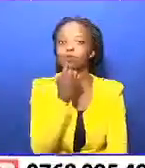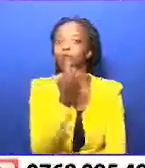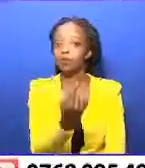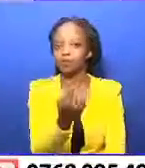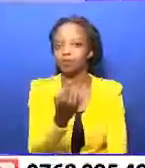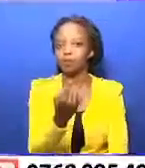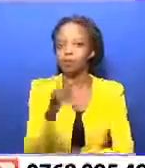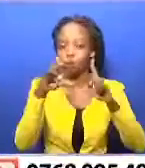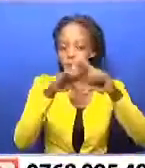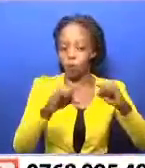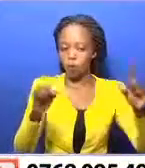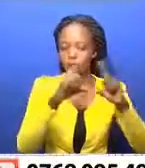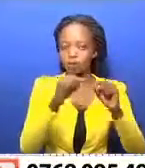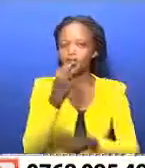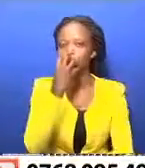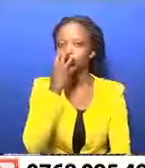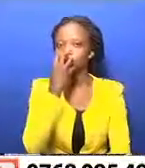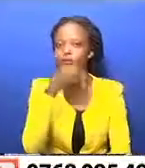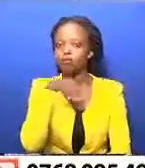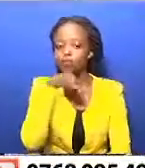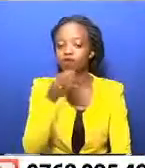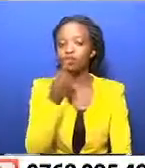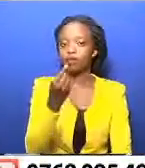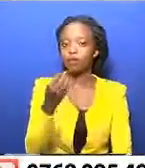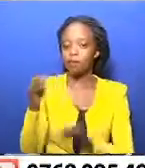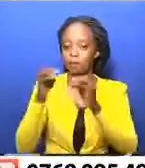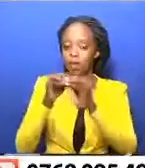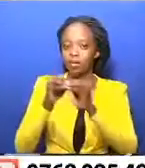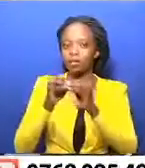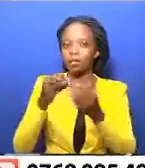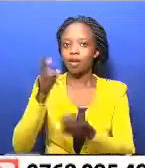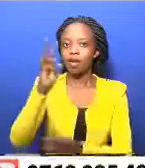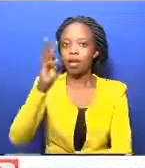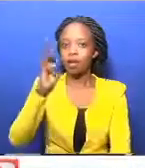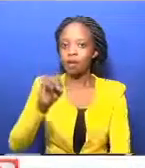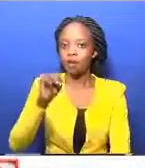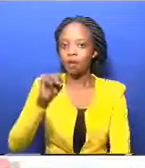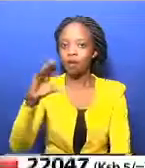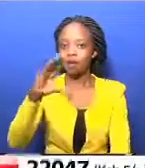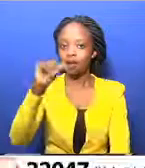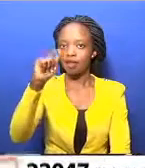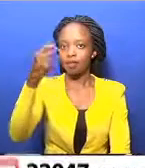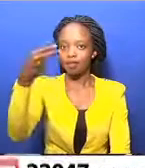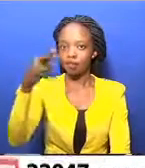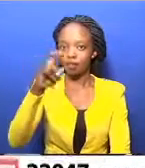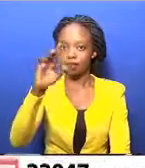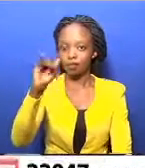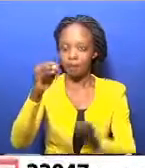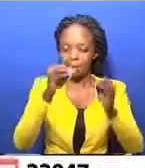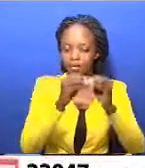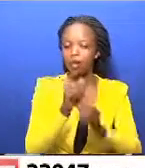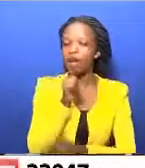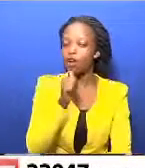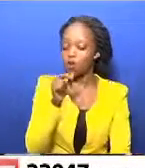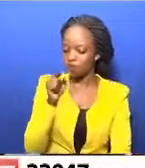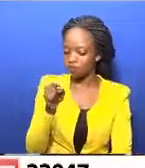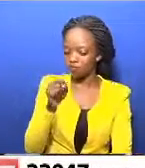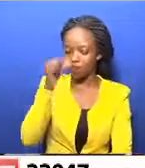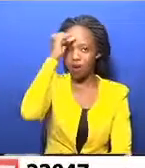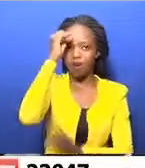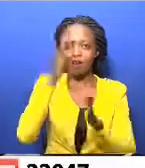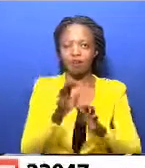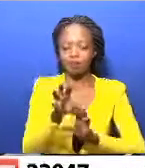a statement, Odinga says he only met Laikipia woman representative Catherine Warogoro and not Waiguru.